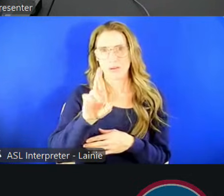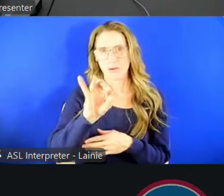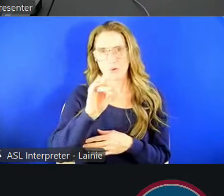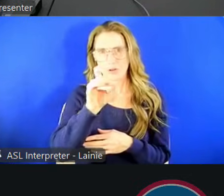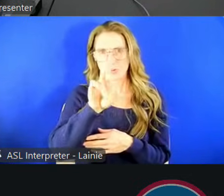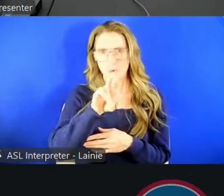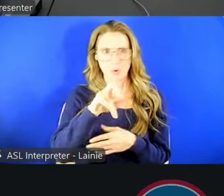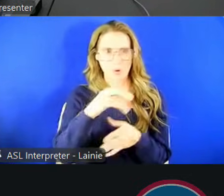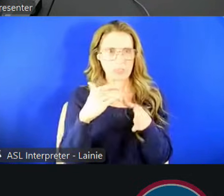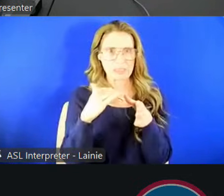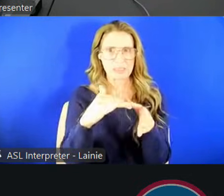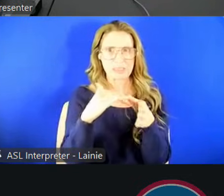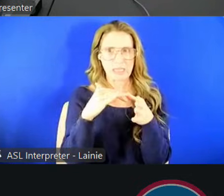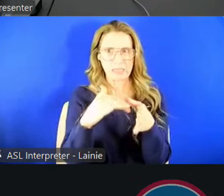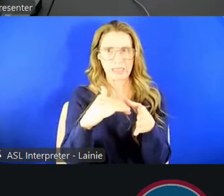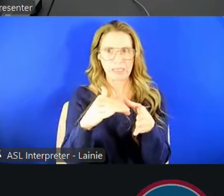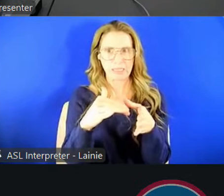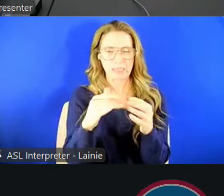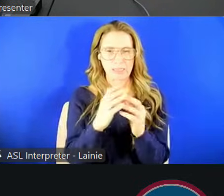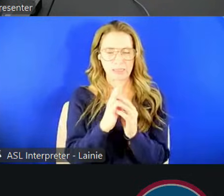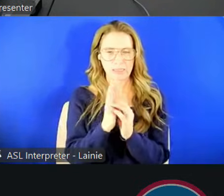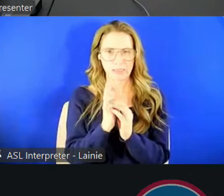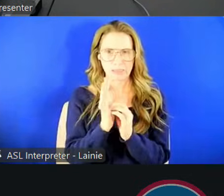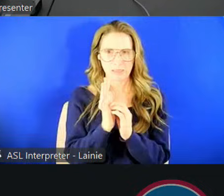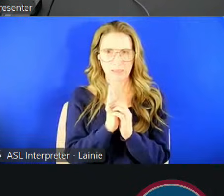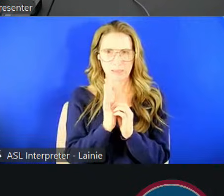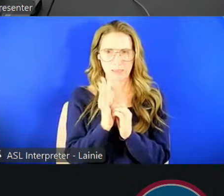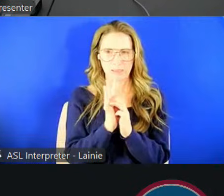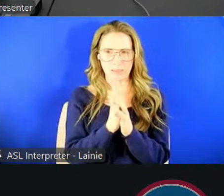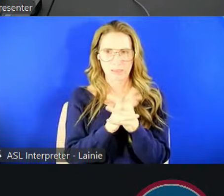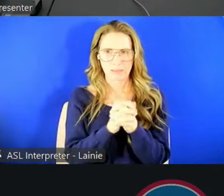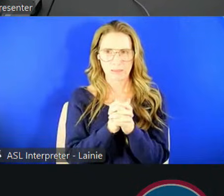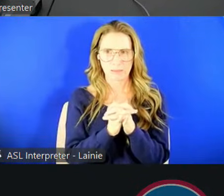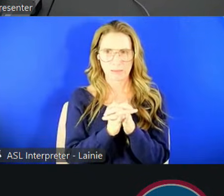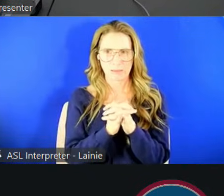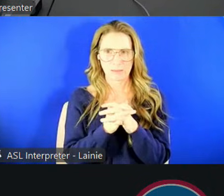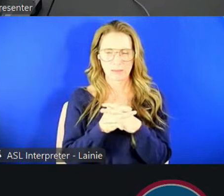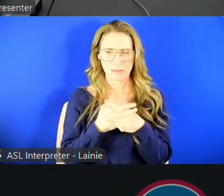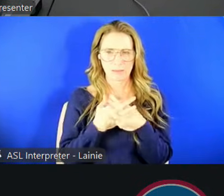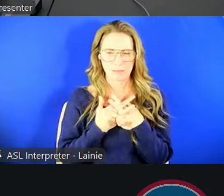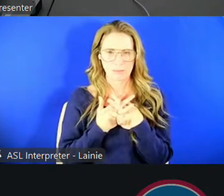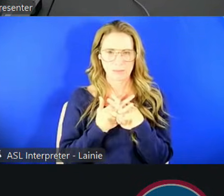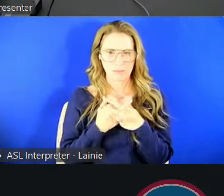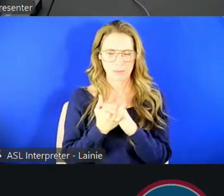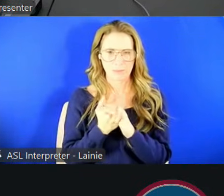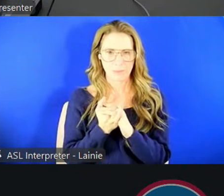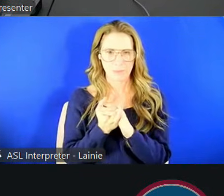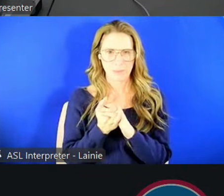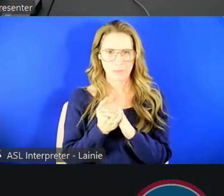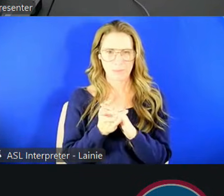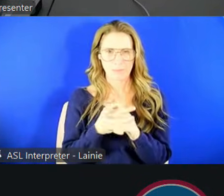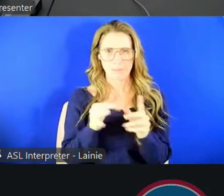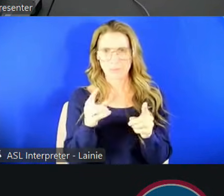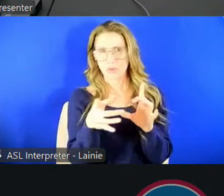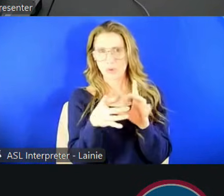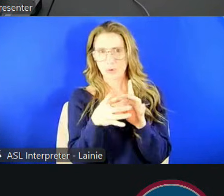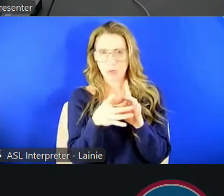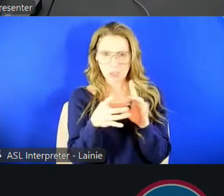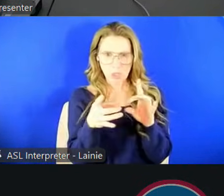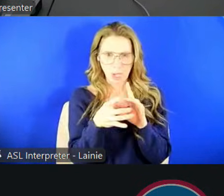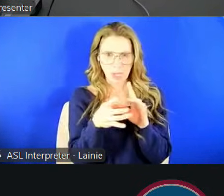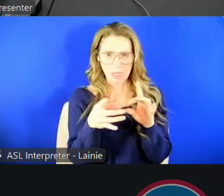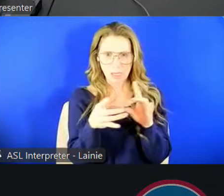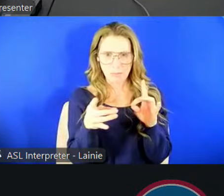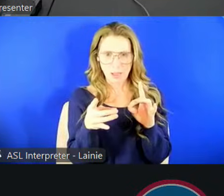maybe just level setting for myself. I noticed when you were talking about a lot of the improvements and then, you know,